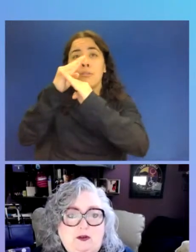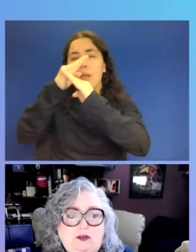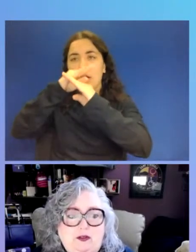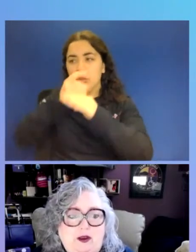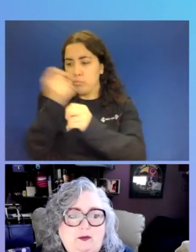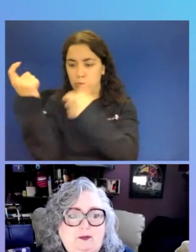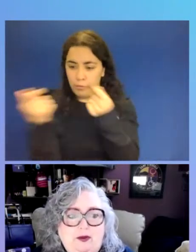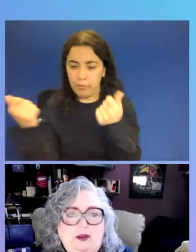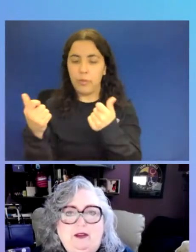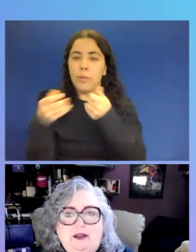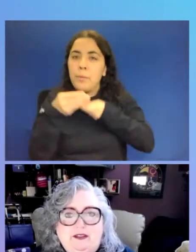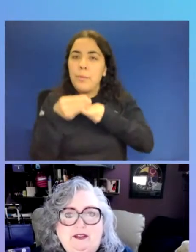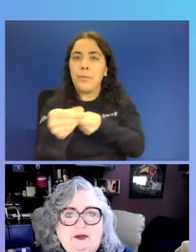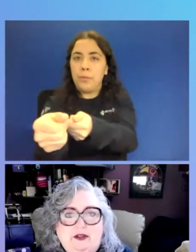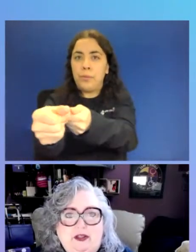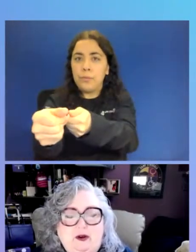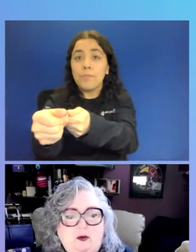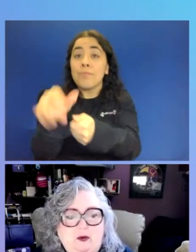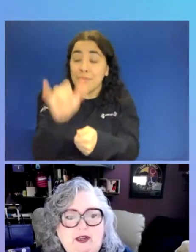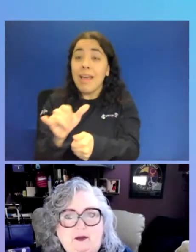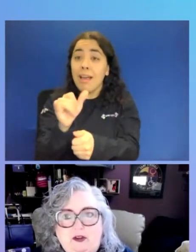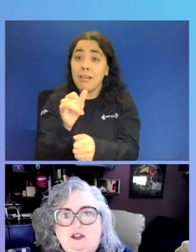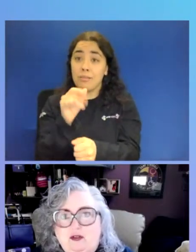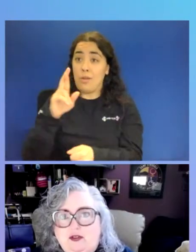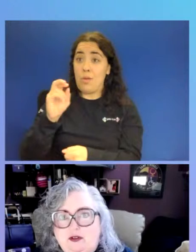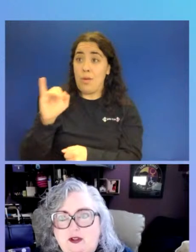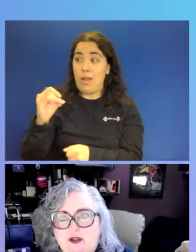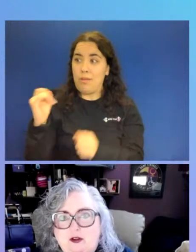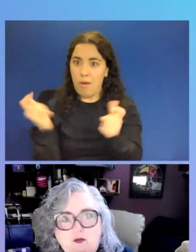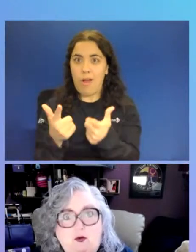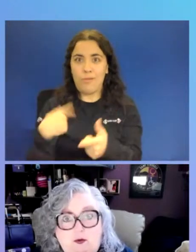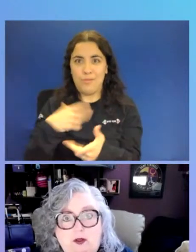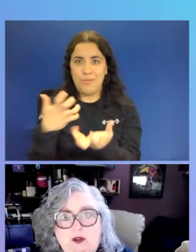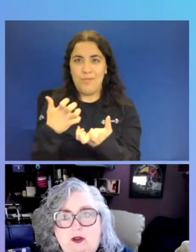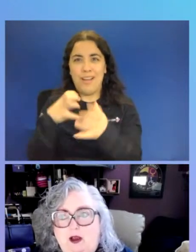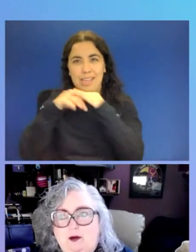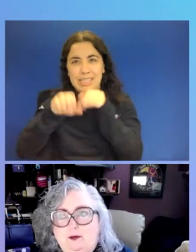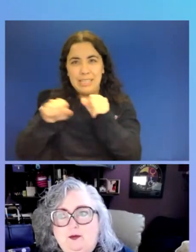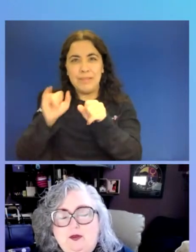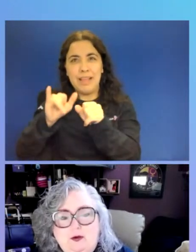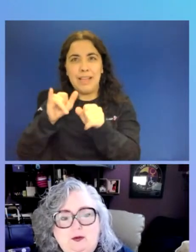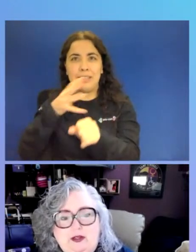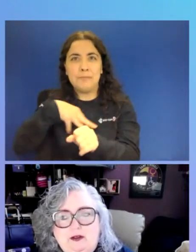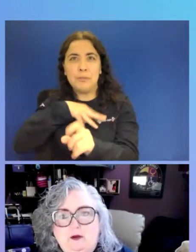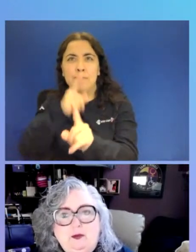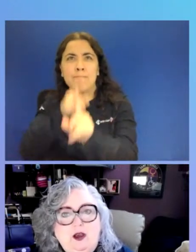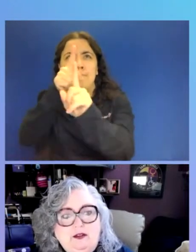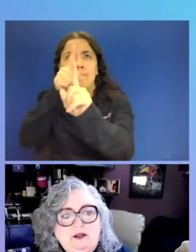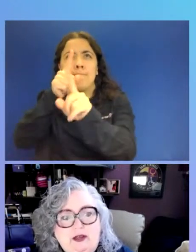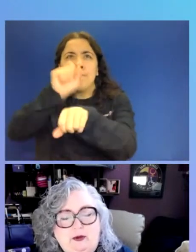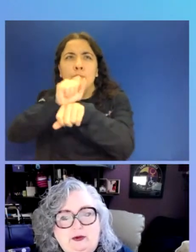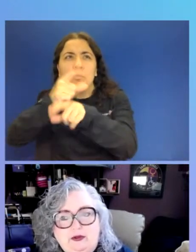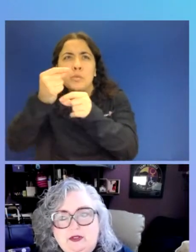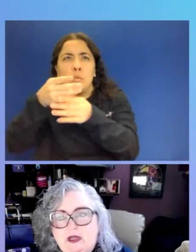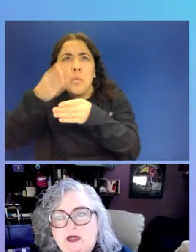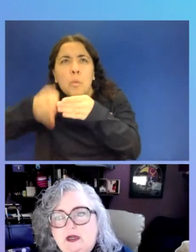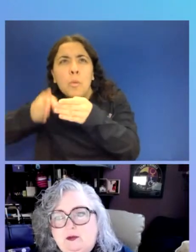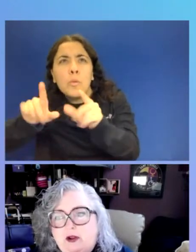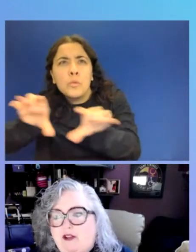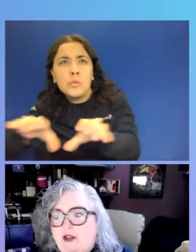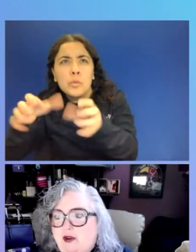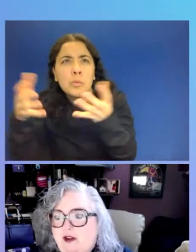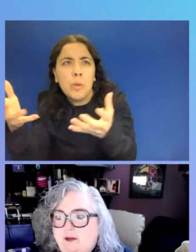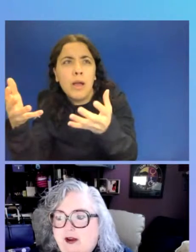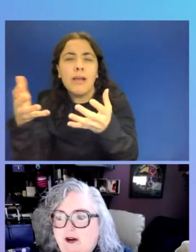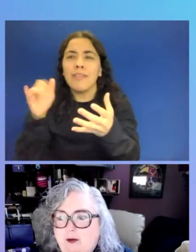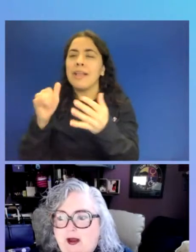working towards because in accessibility, we're all working in a mission-driven role. So it goes beyond stakeholders.